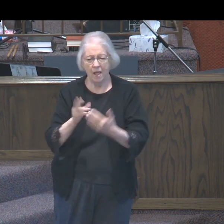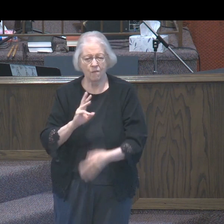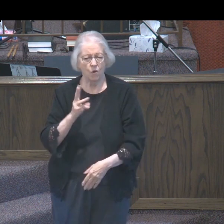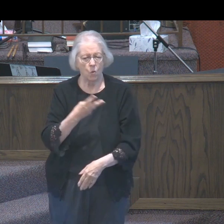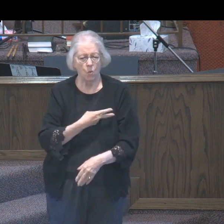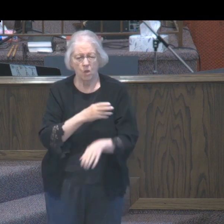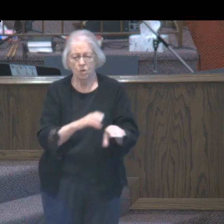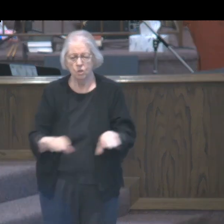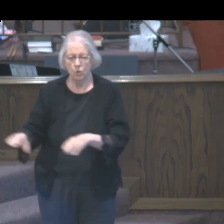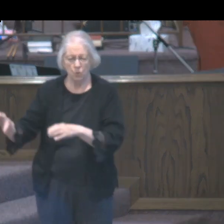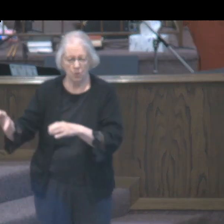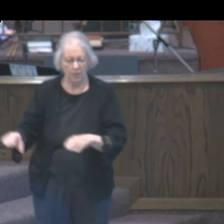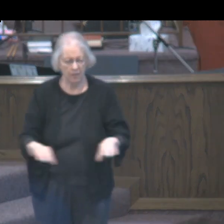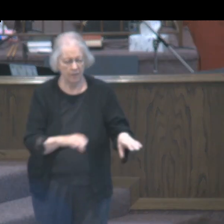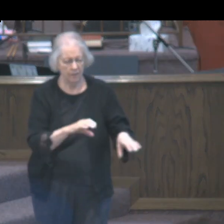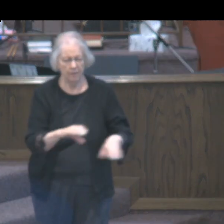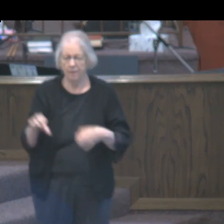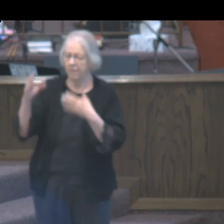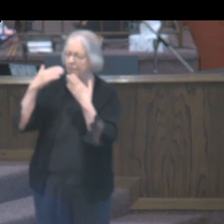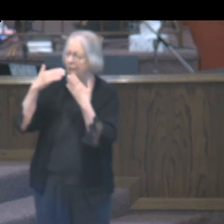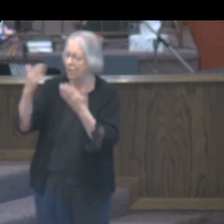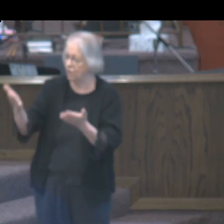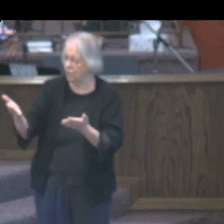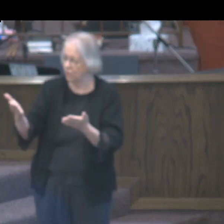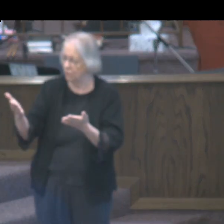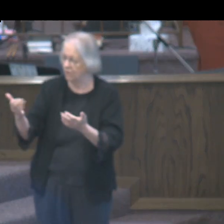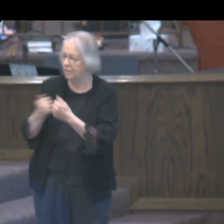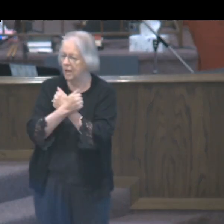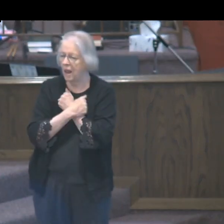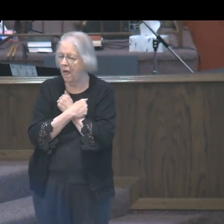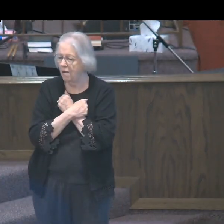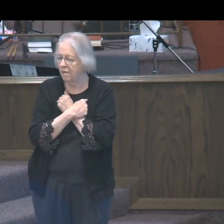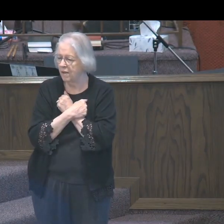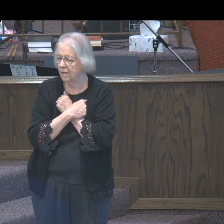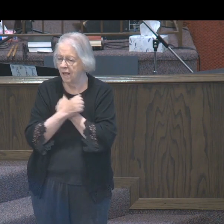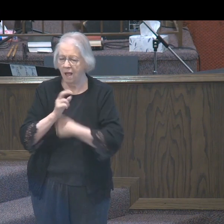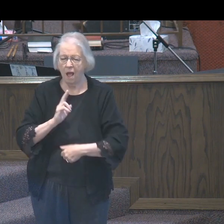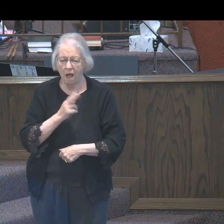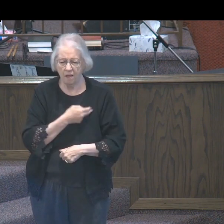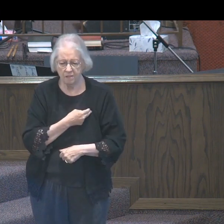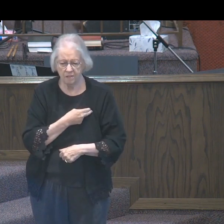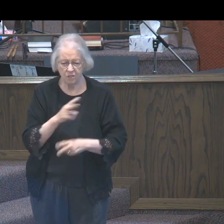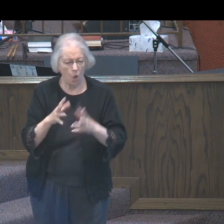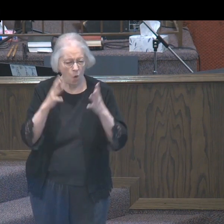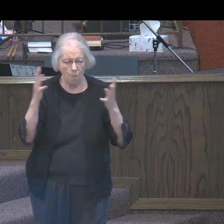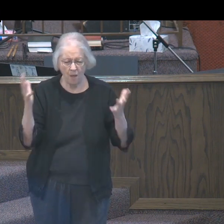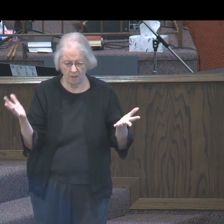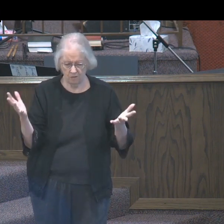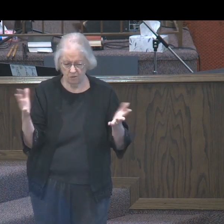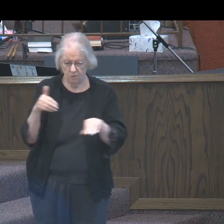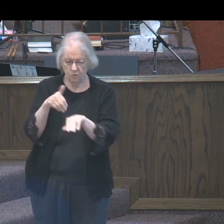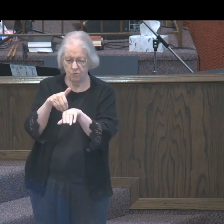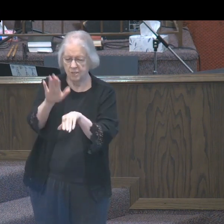our hearts as we begin to hear your word, as Pastor brings the message today that you've laid on his heart. Lord,